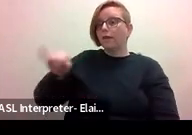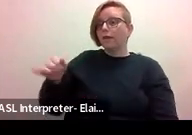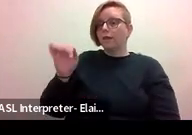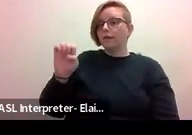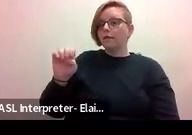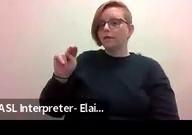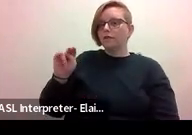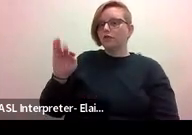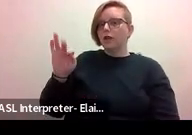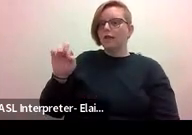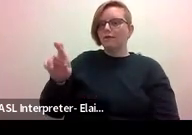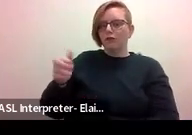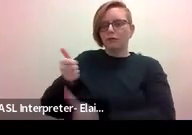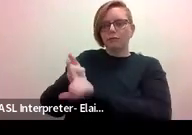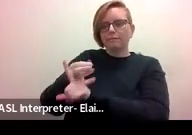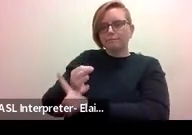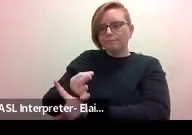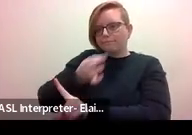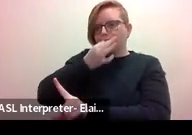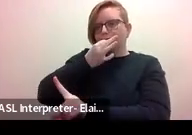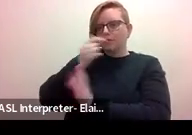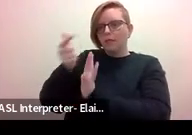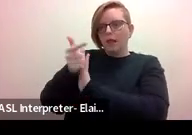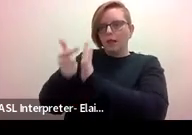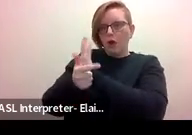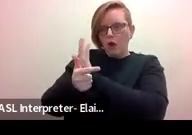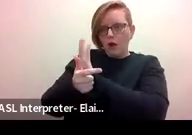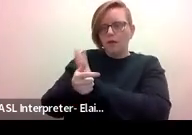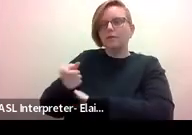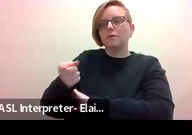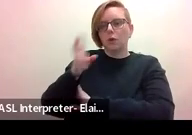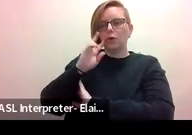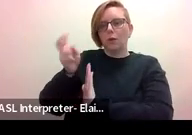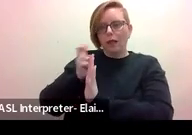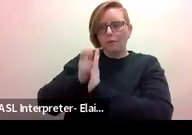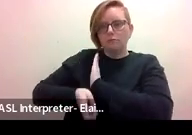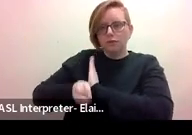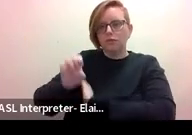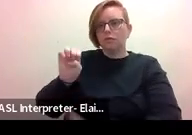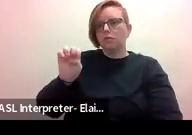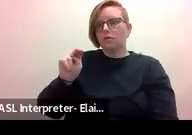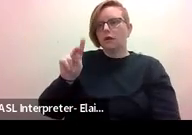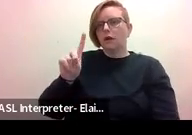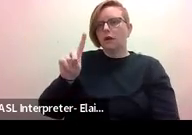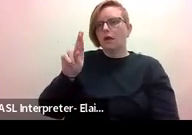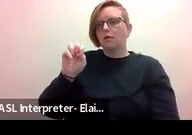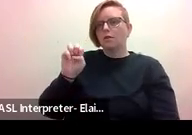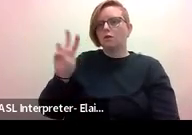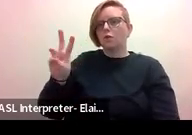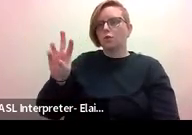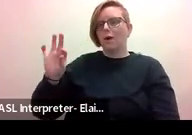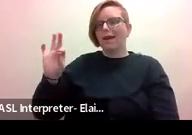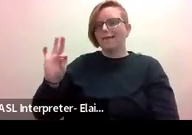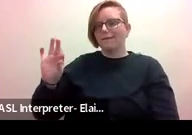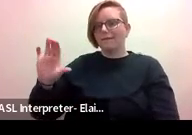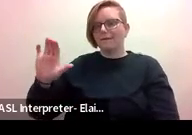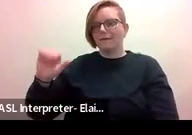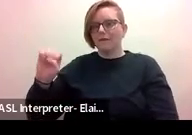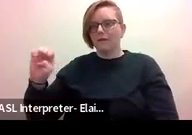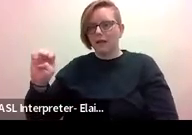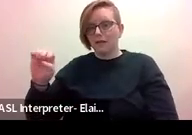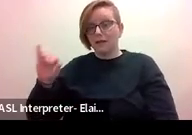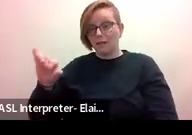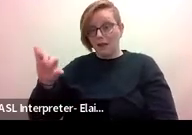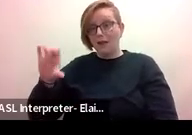our lover of law, is going to dive into the Andrew F. case. And it's a really important case because it really had a huge